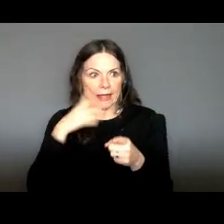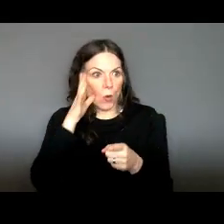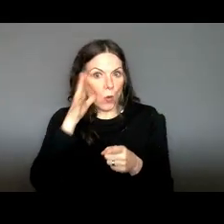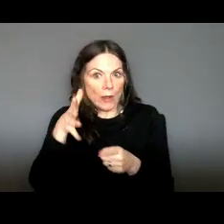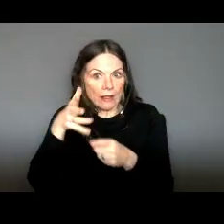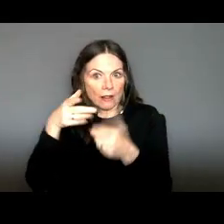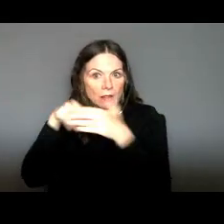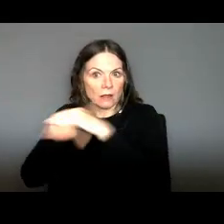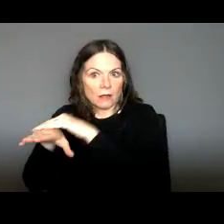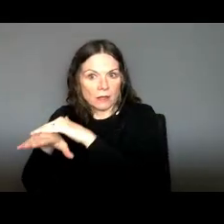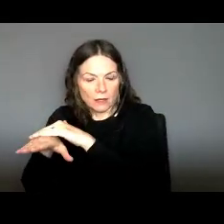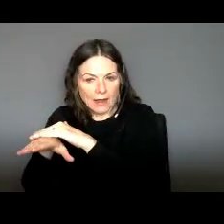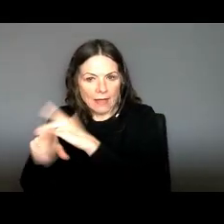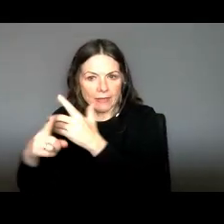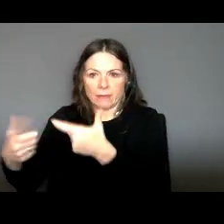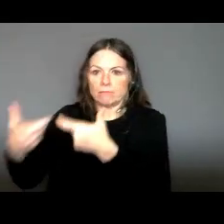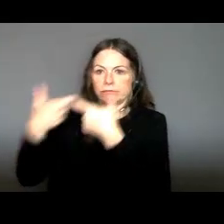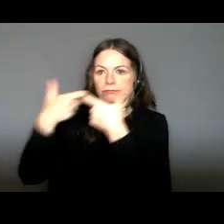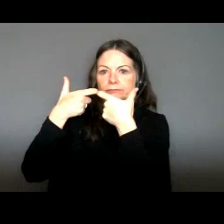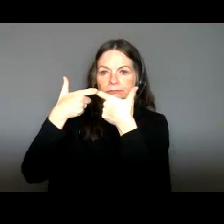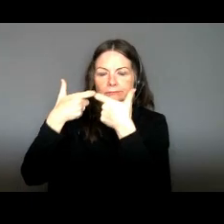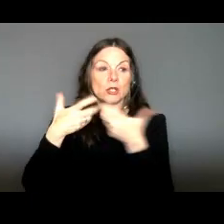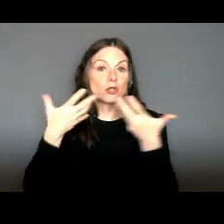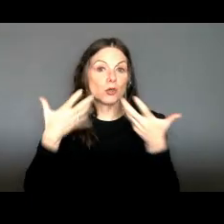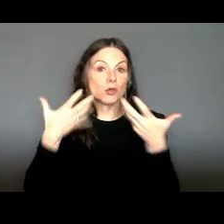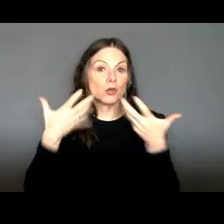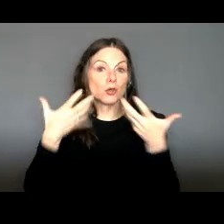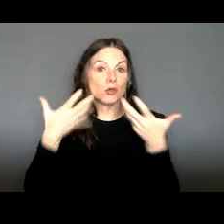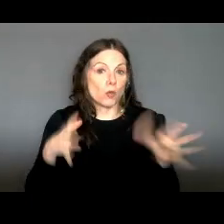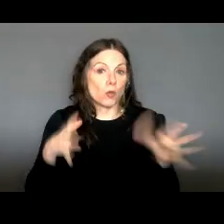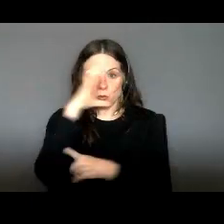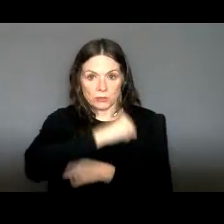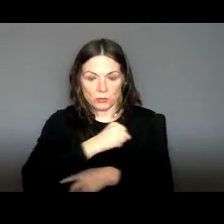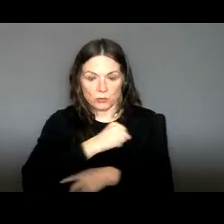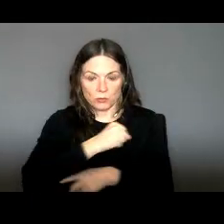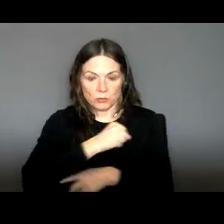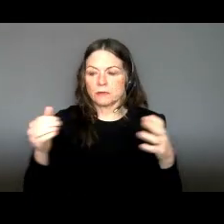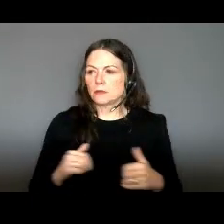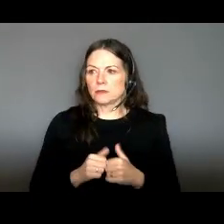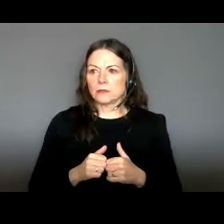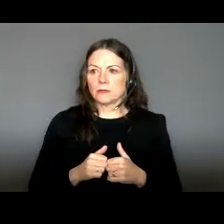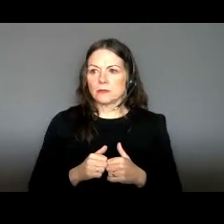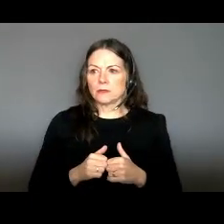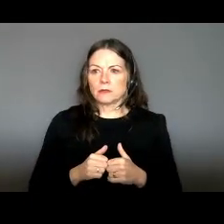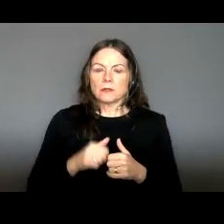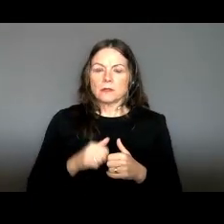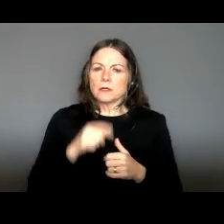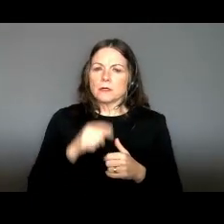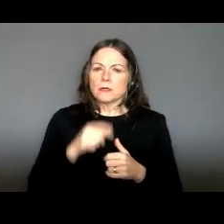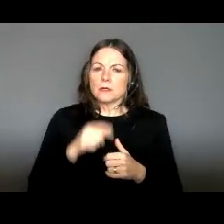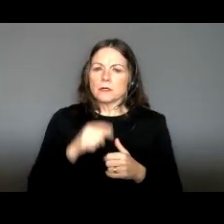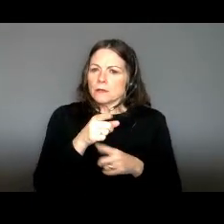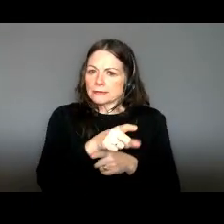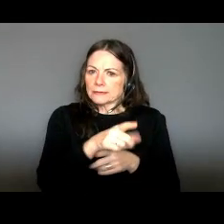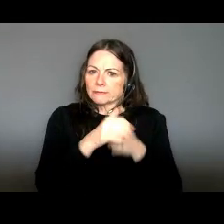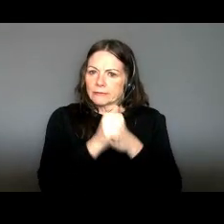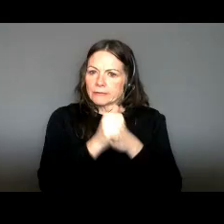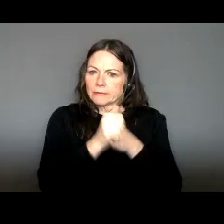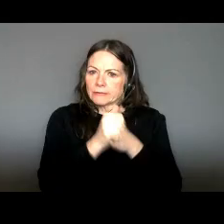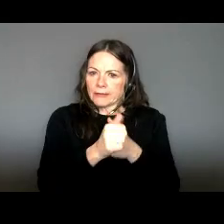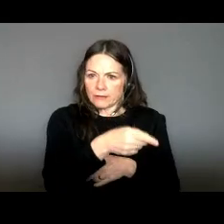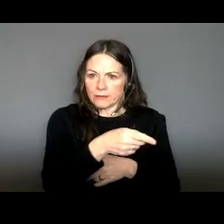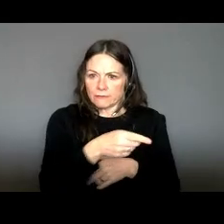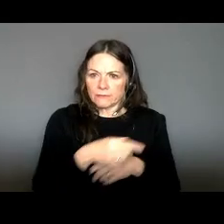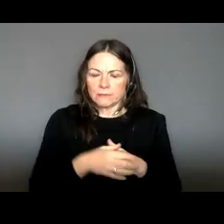any assumptions. To be productive, the process must be led by individual. Always remember about